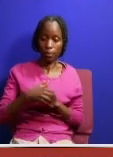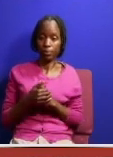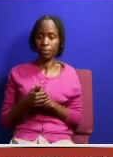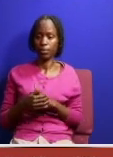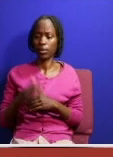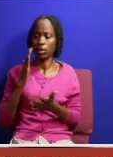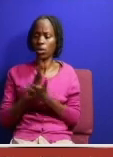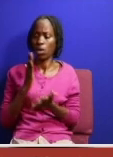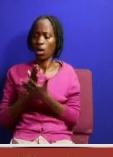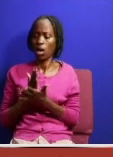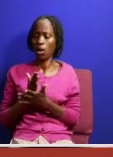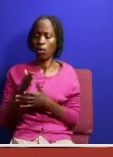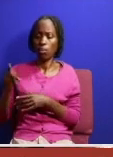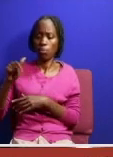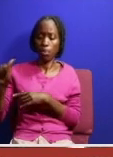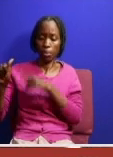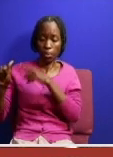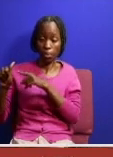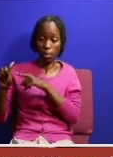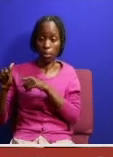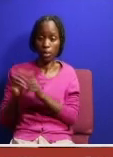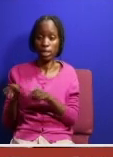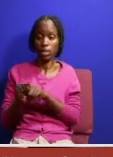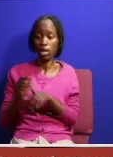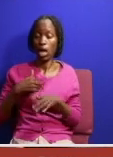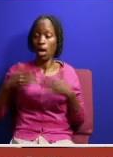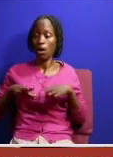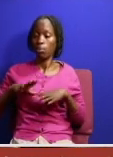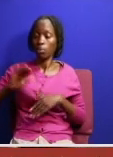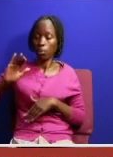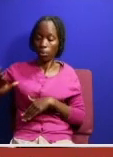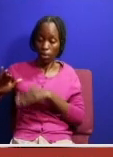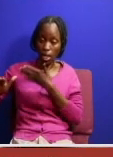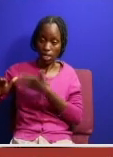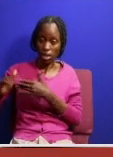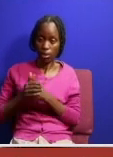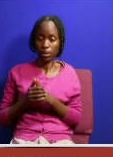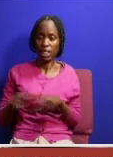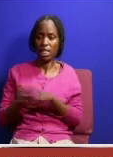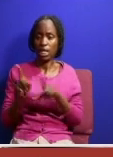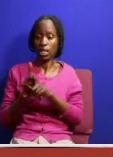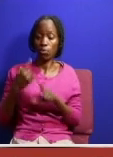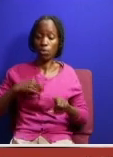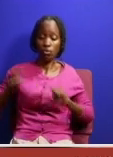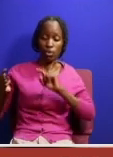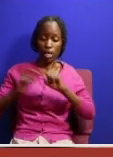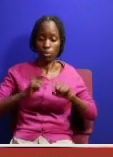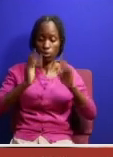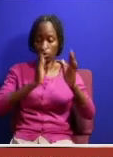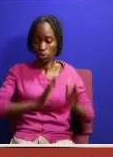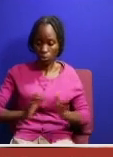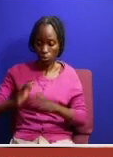Na kule tulikotoka, tuko na watu ambao tumewaacha. Sasa tumekuja kuandaa